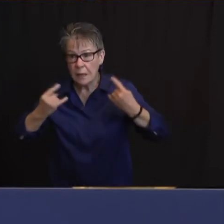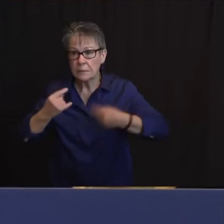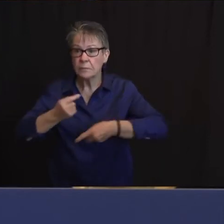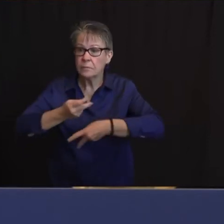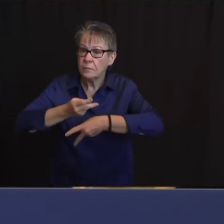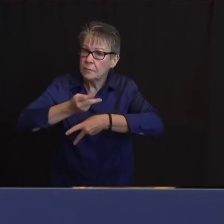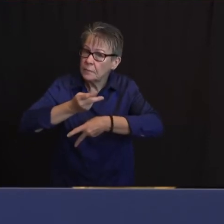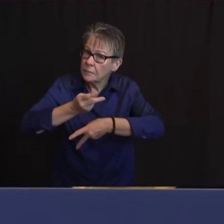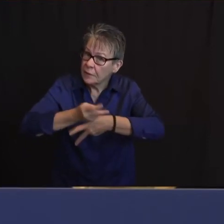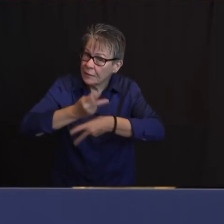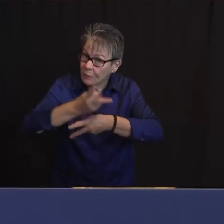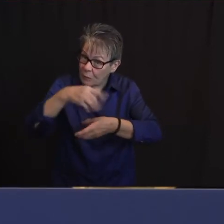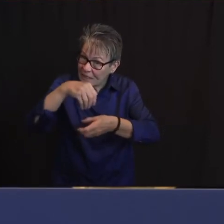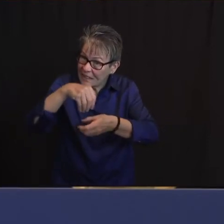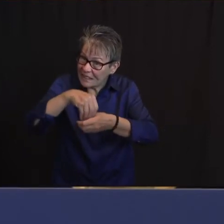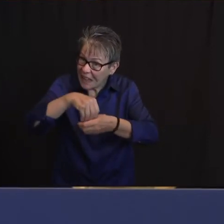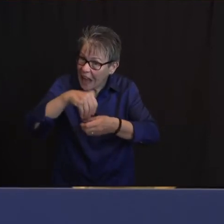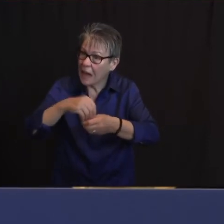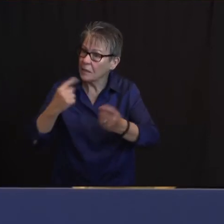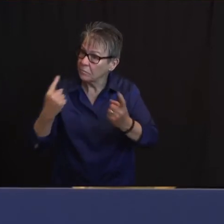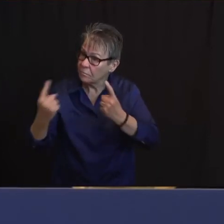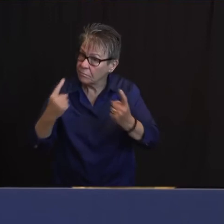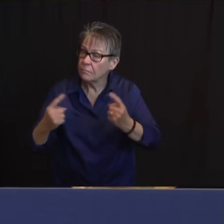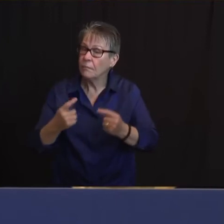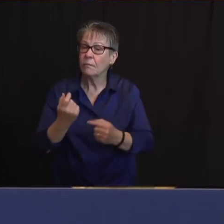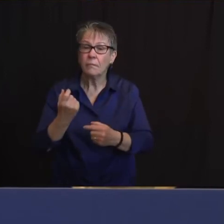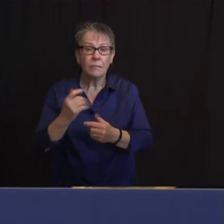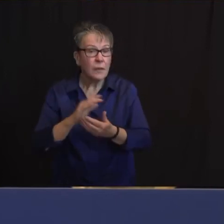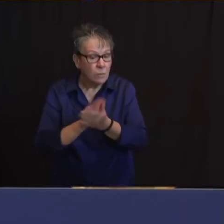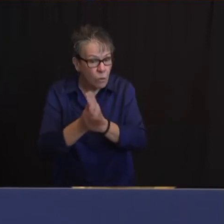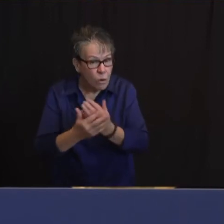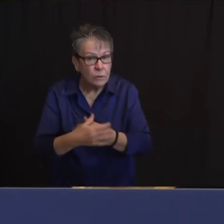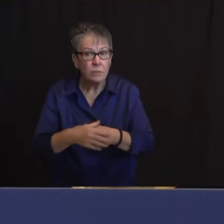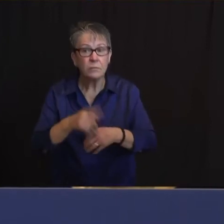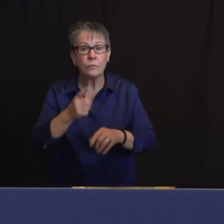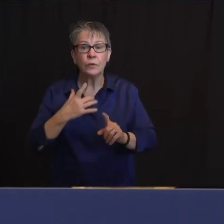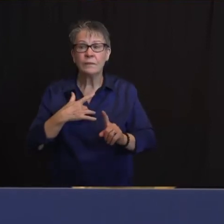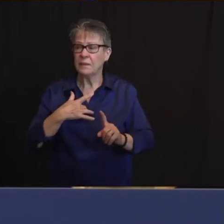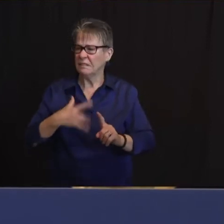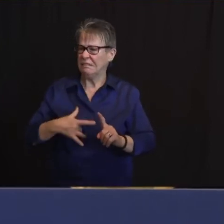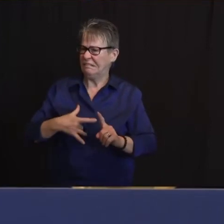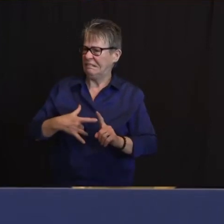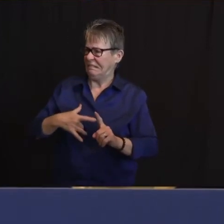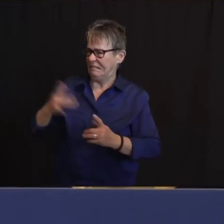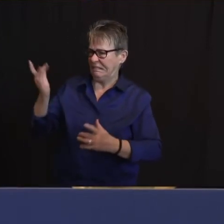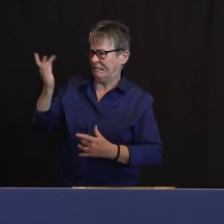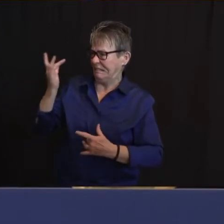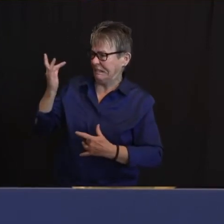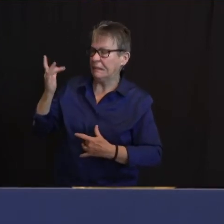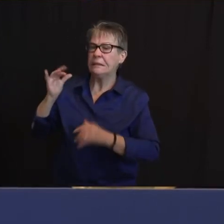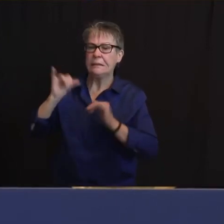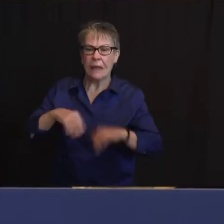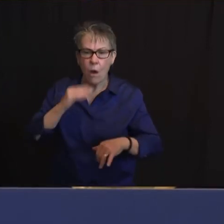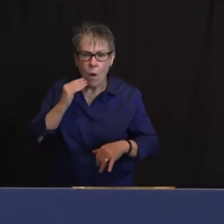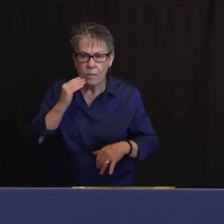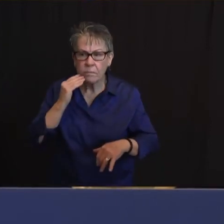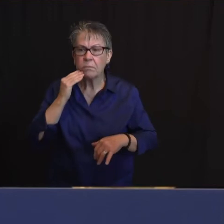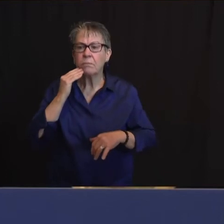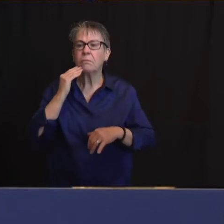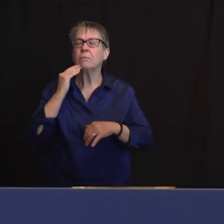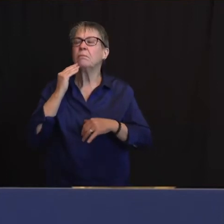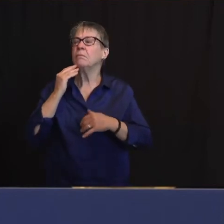hands with soap and water. Take yourself off the field if you've been exposed, you don't feel well, and at the right point, get tested. We keep doing